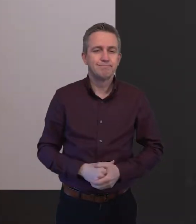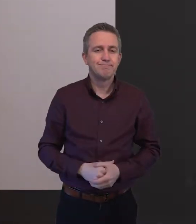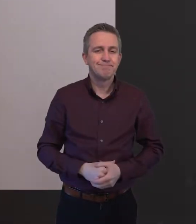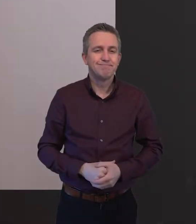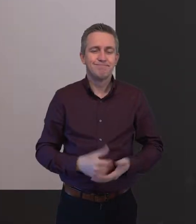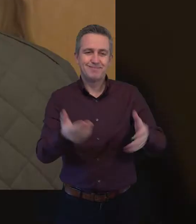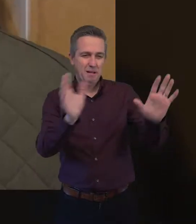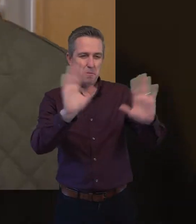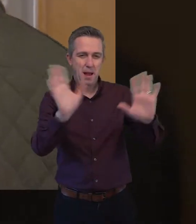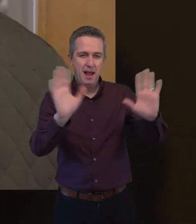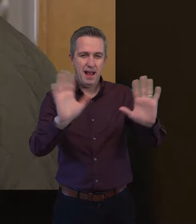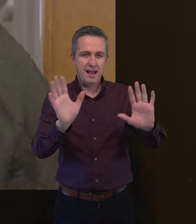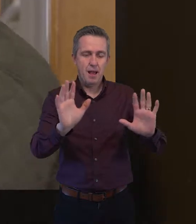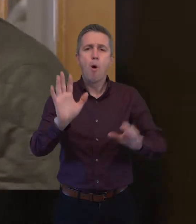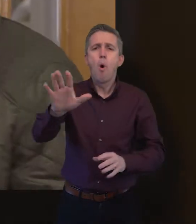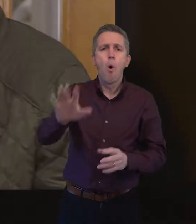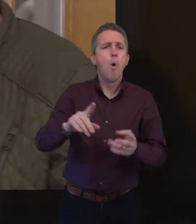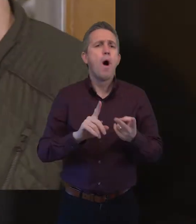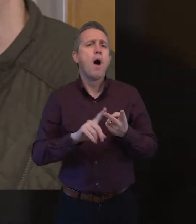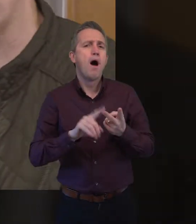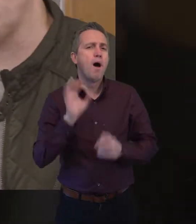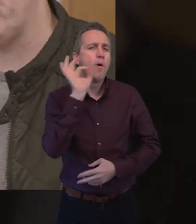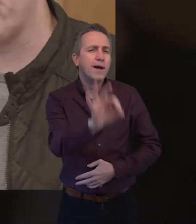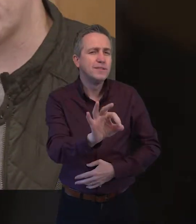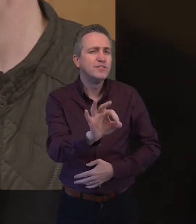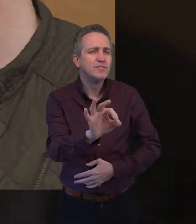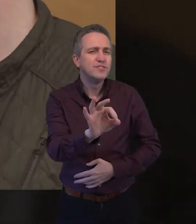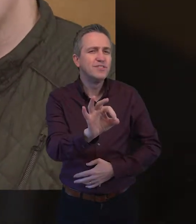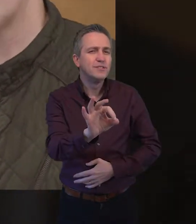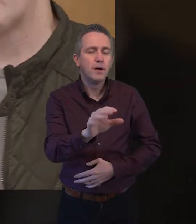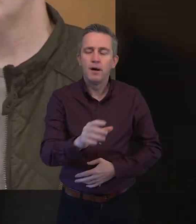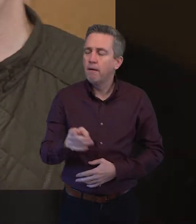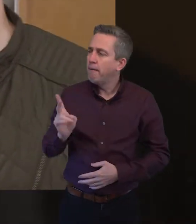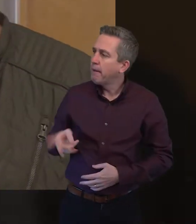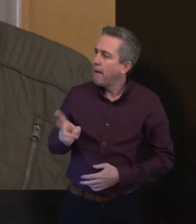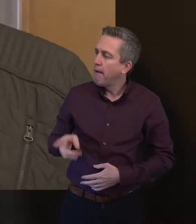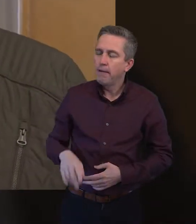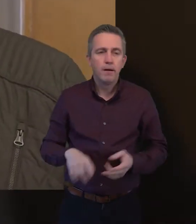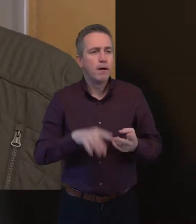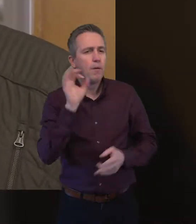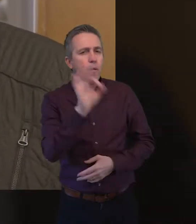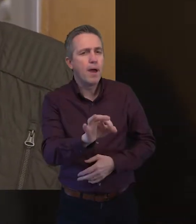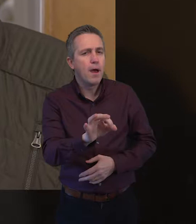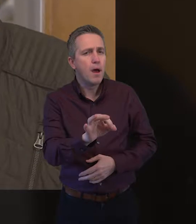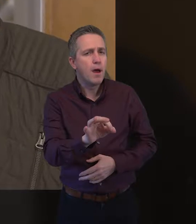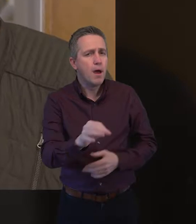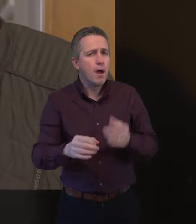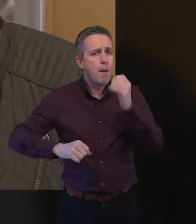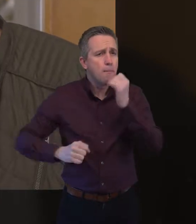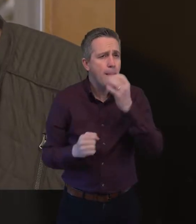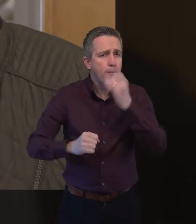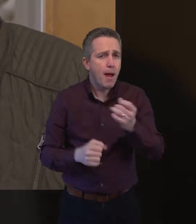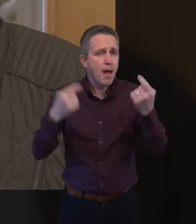Okay, bye. Oh, here. No, I do have one more question. Don't you start. Where do you stand on bagpipes in the